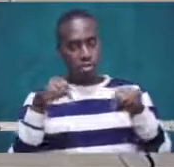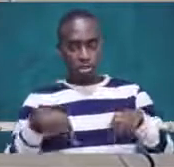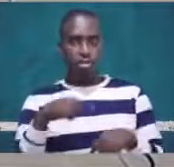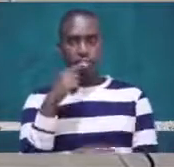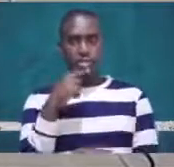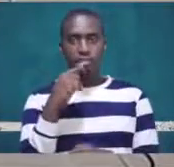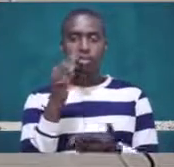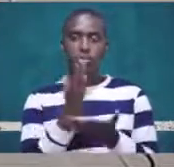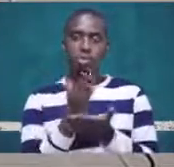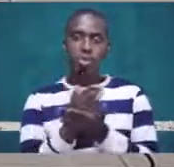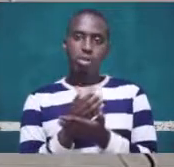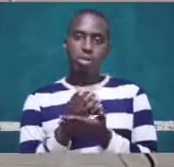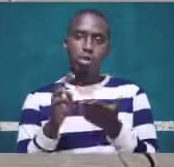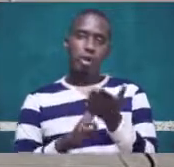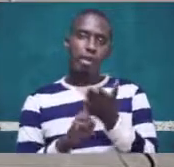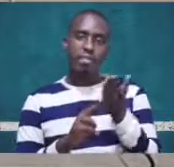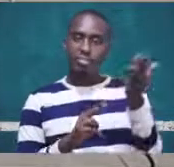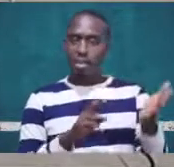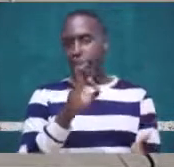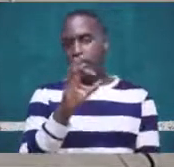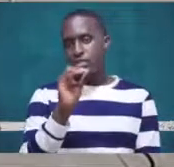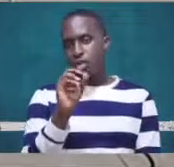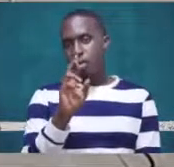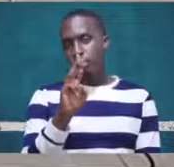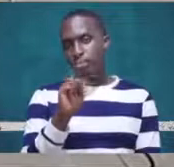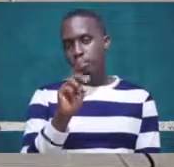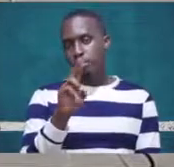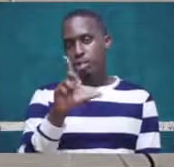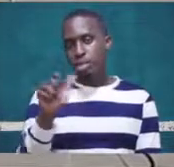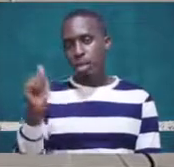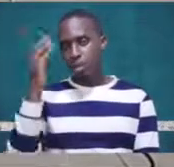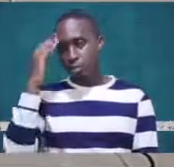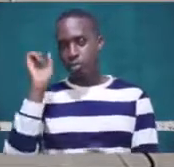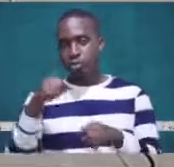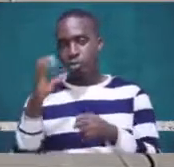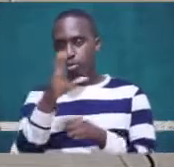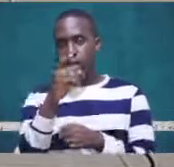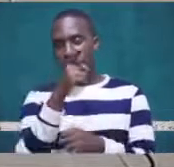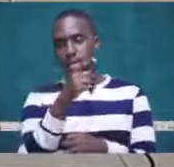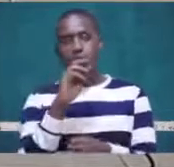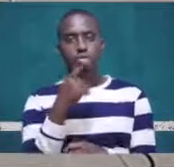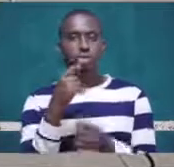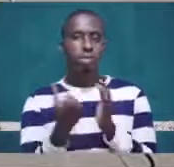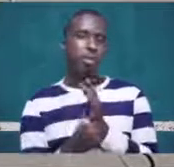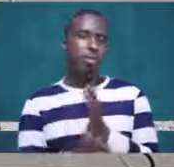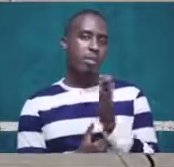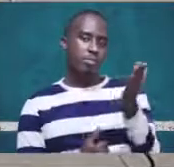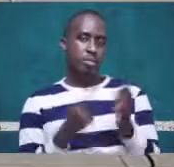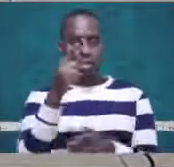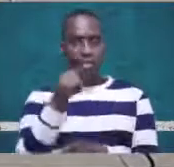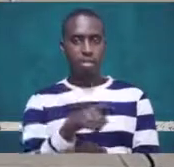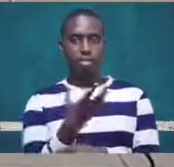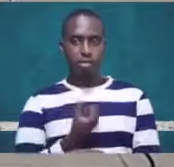lesson is just to apply this formula to evaluate this kind of